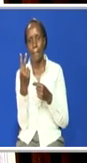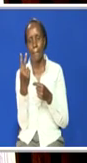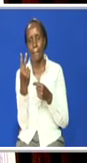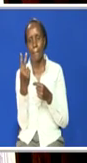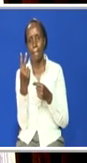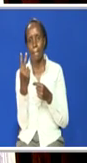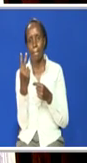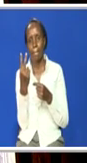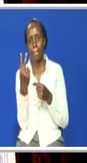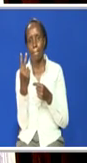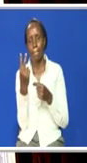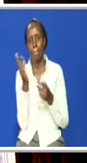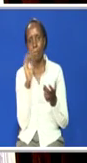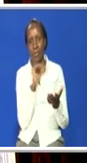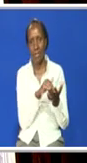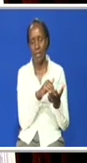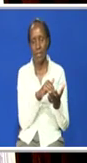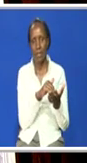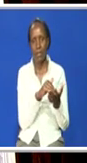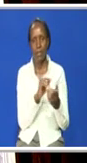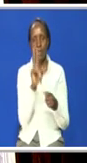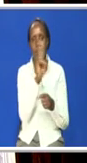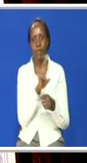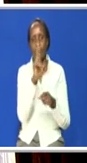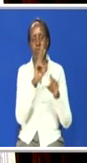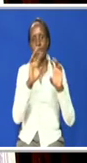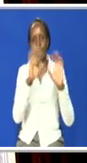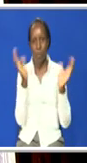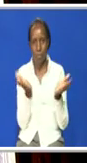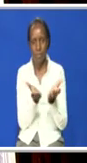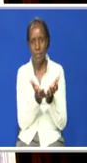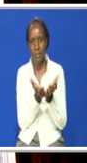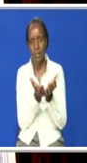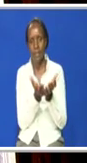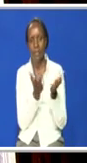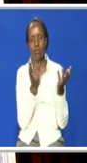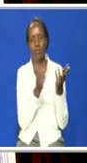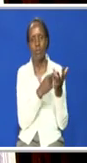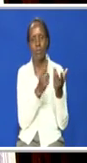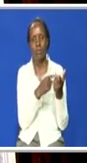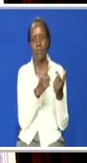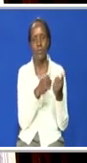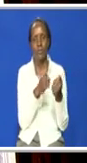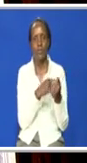Again, I use balls. 2, I count.